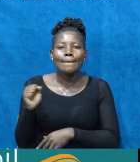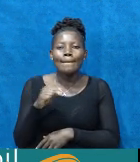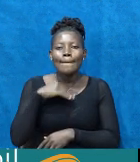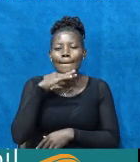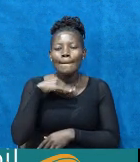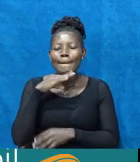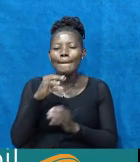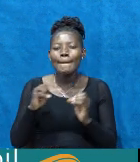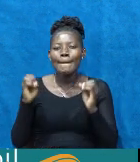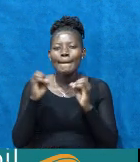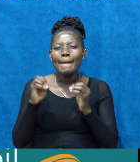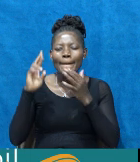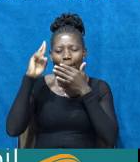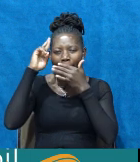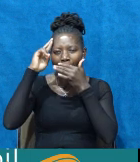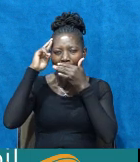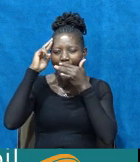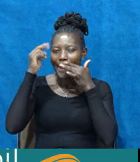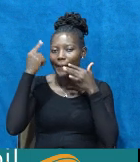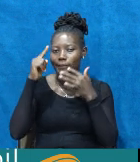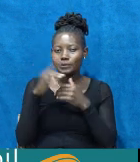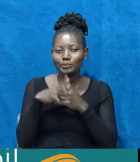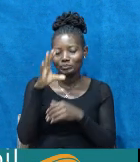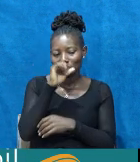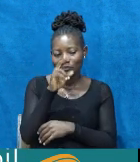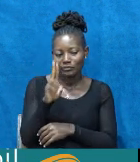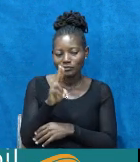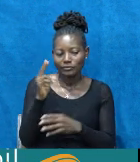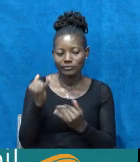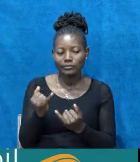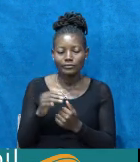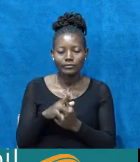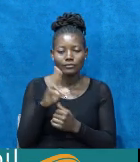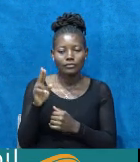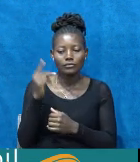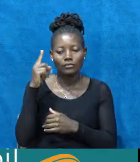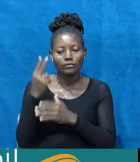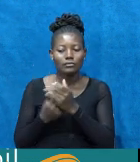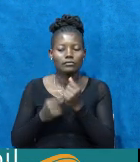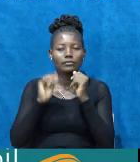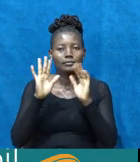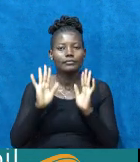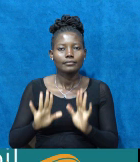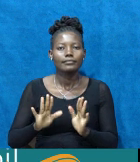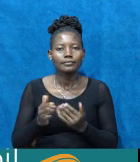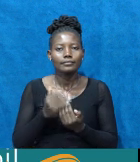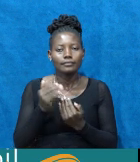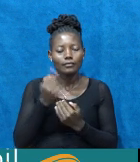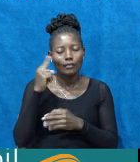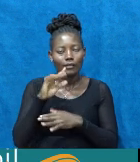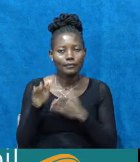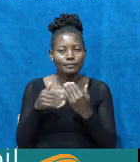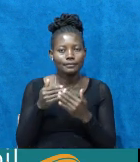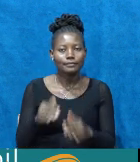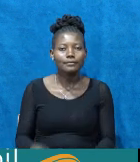muscle strength is maintained, and will also ensure that the muscle cells in this case are not